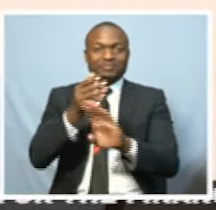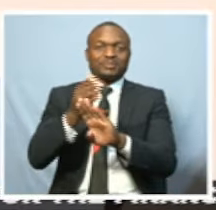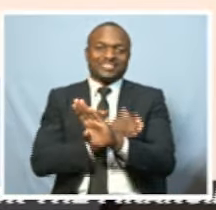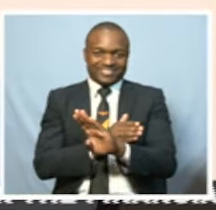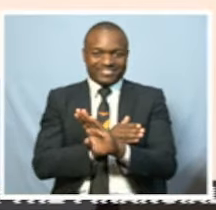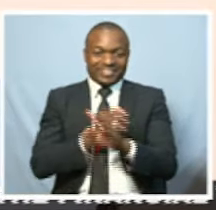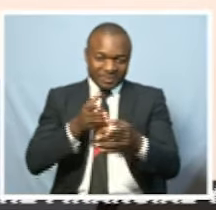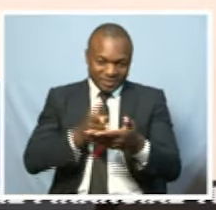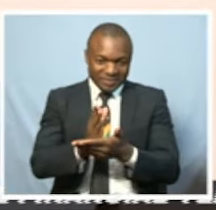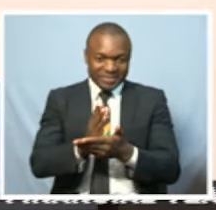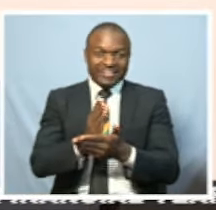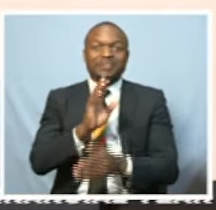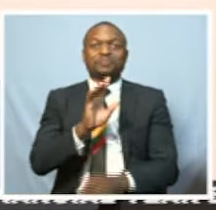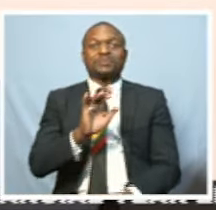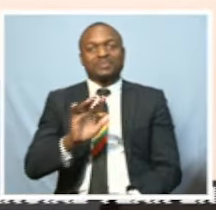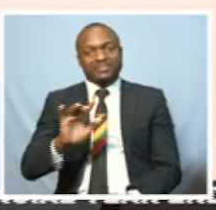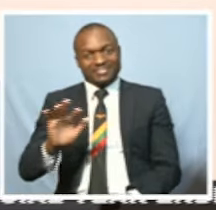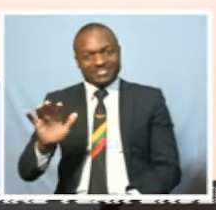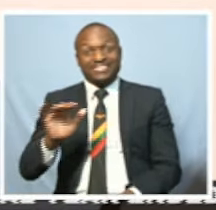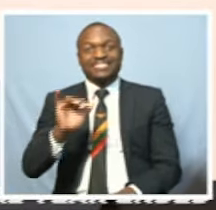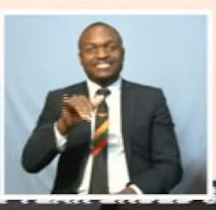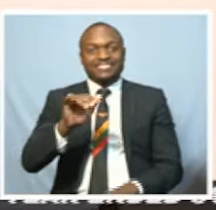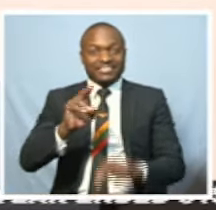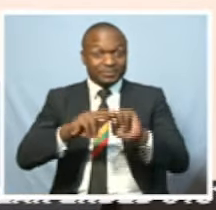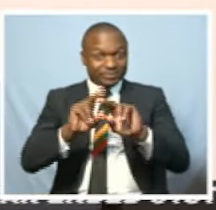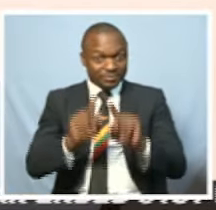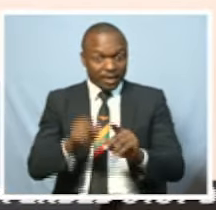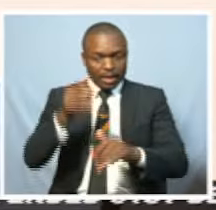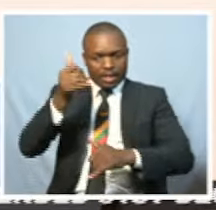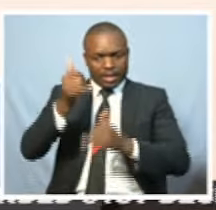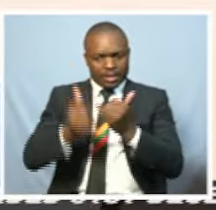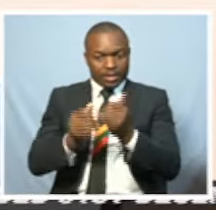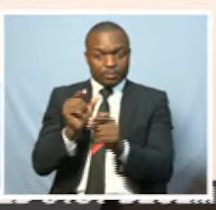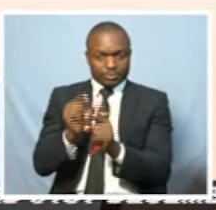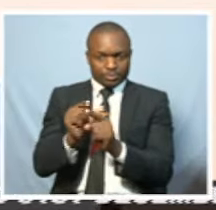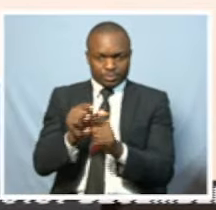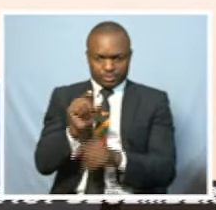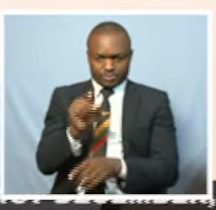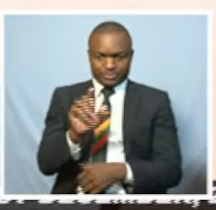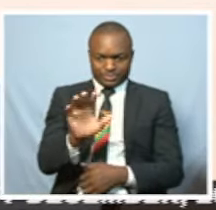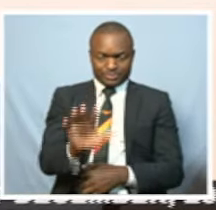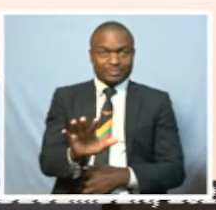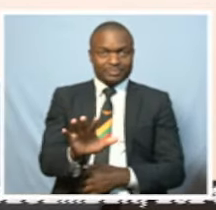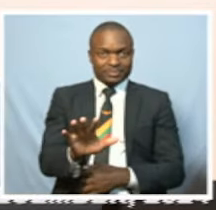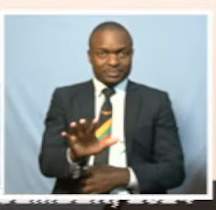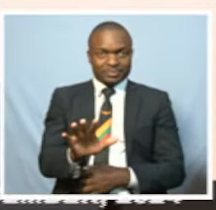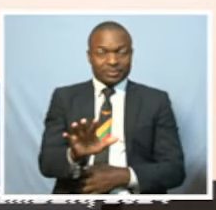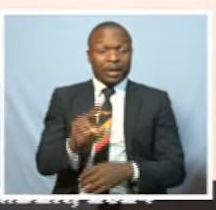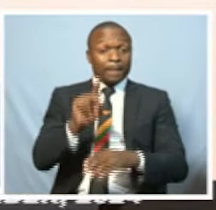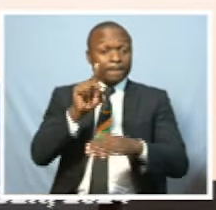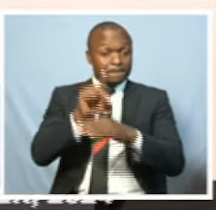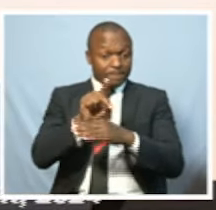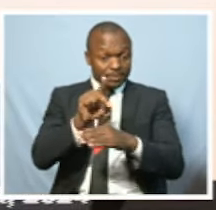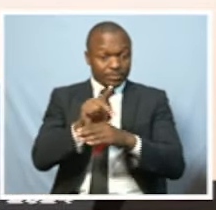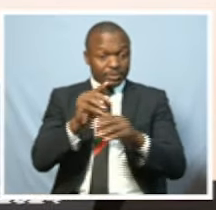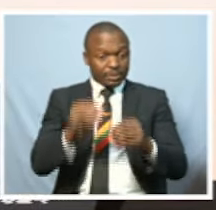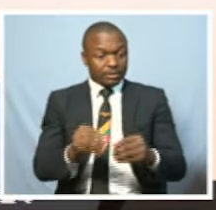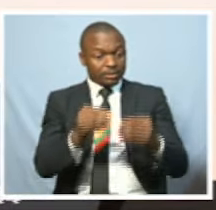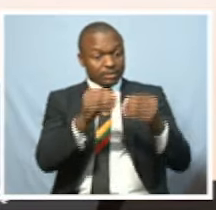the right correct spelling. Yes. Yes, Chair. Yeah. And the last word there where it say, which says project are